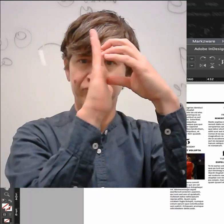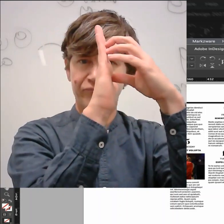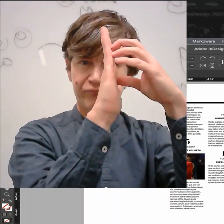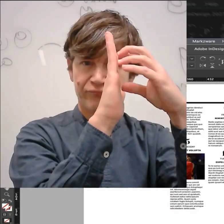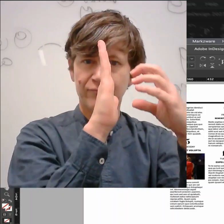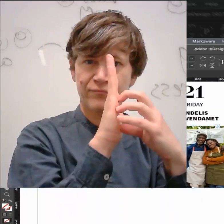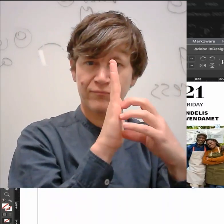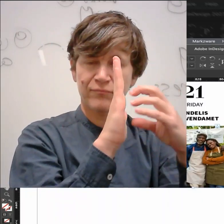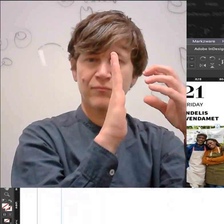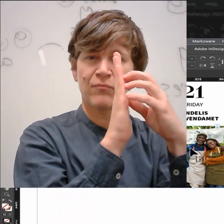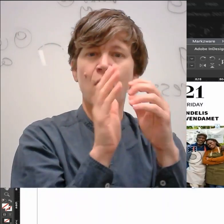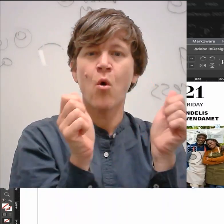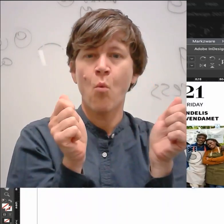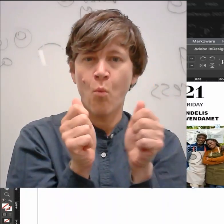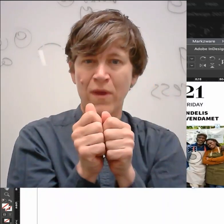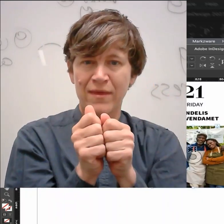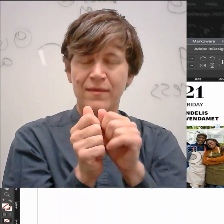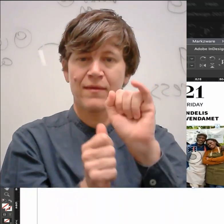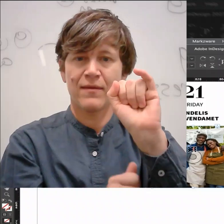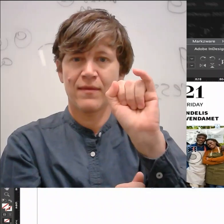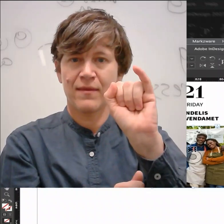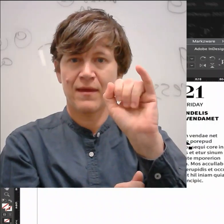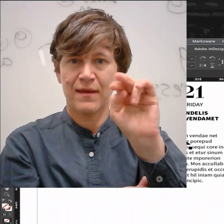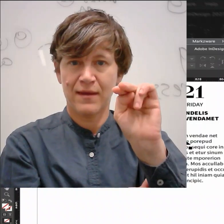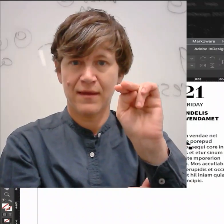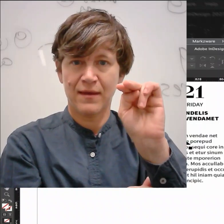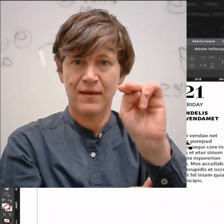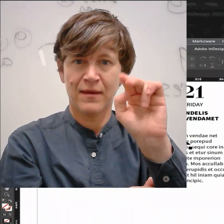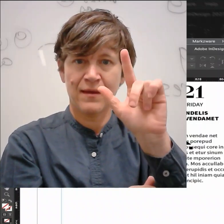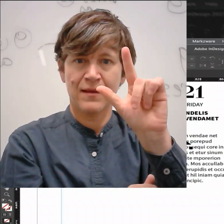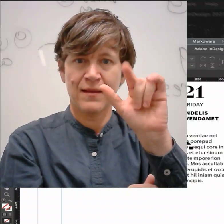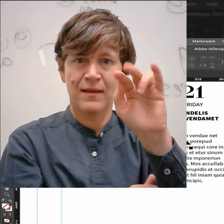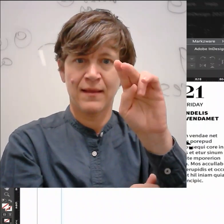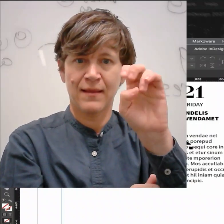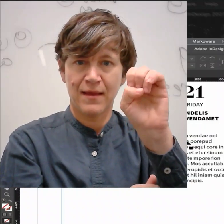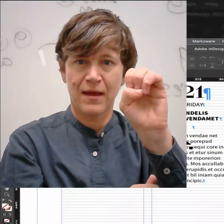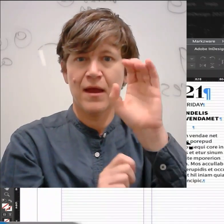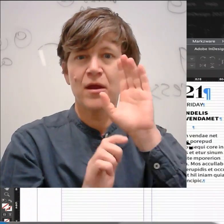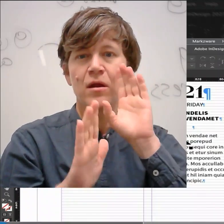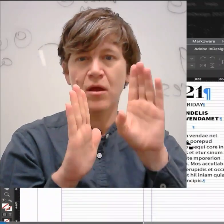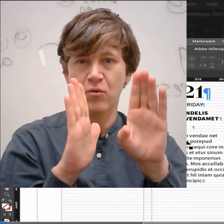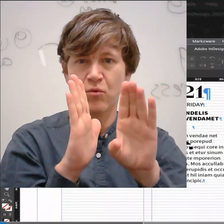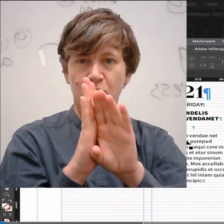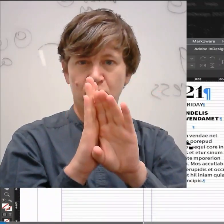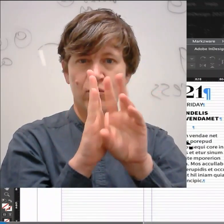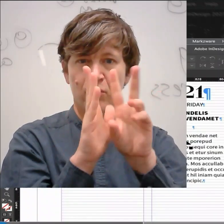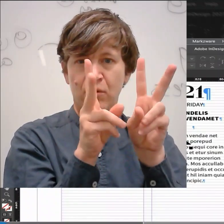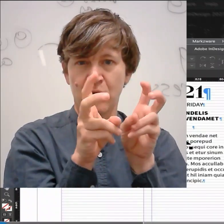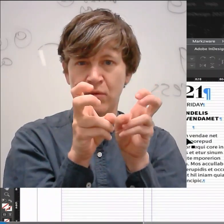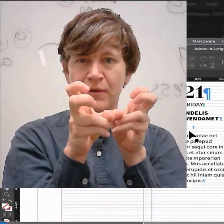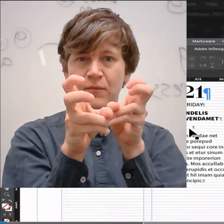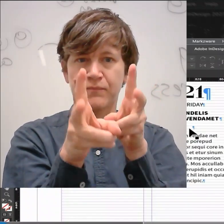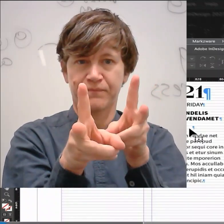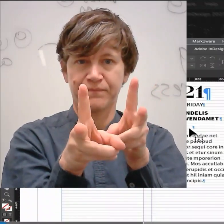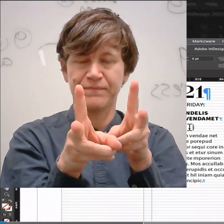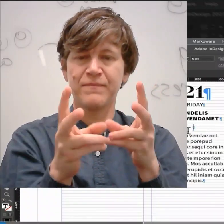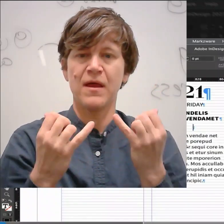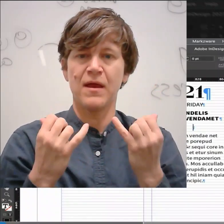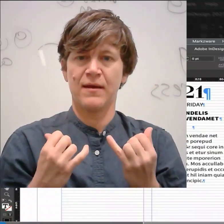pasted onto a blank line. If I cut that image, let's turn on my